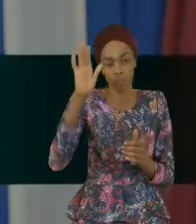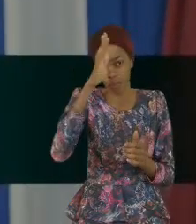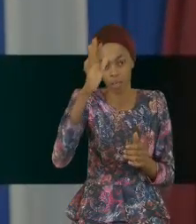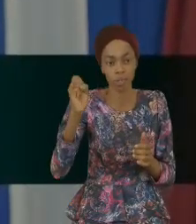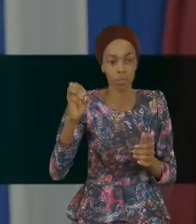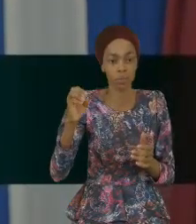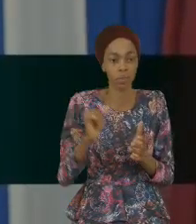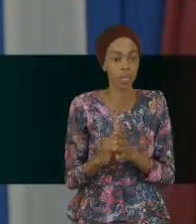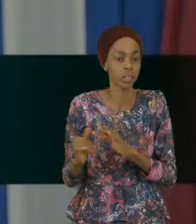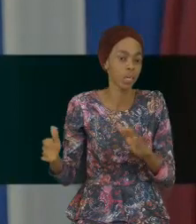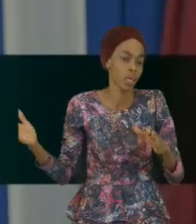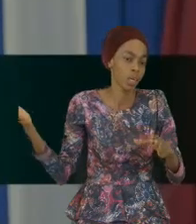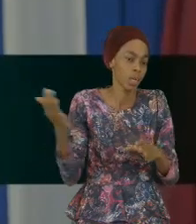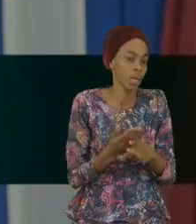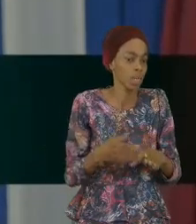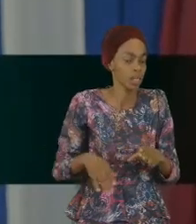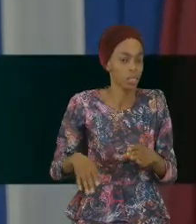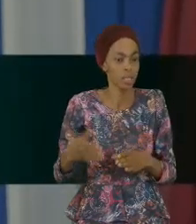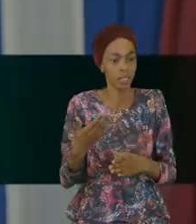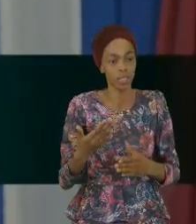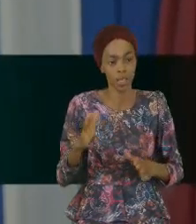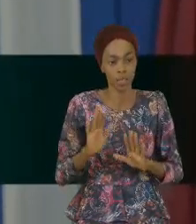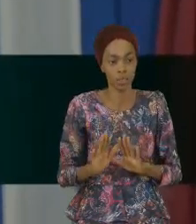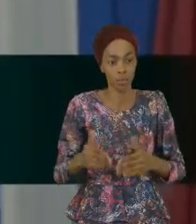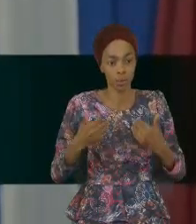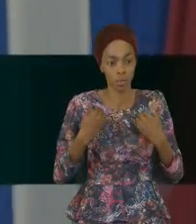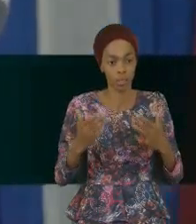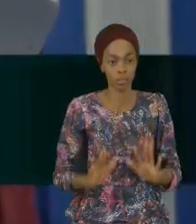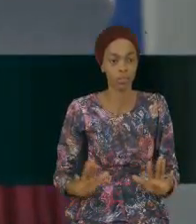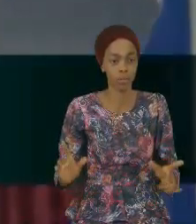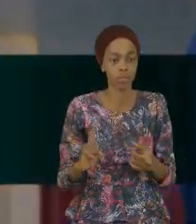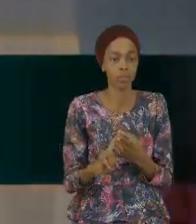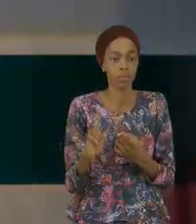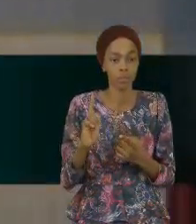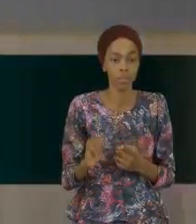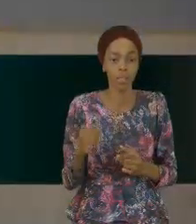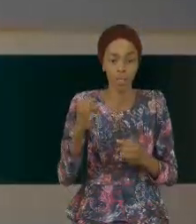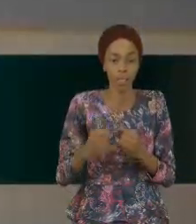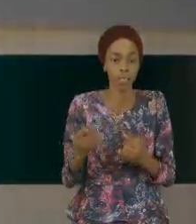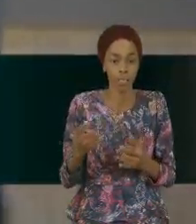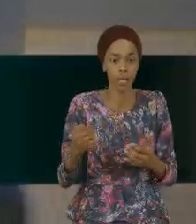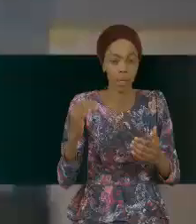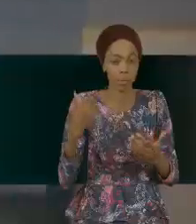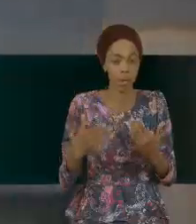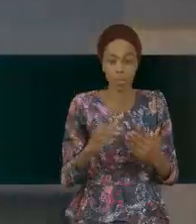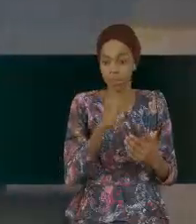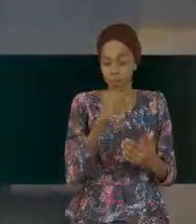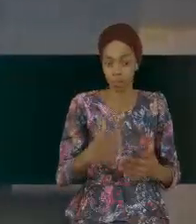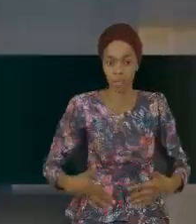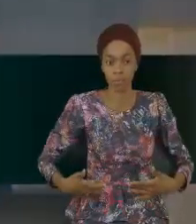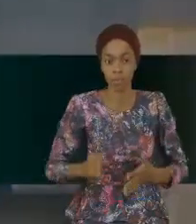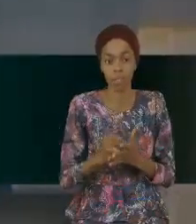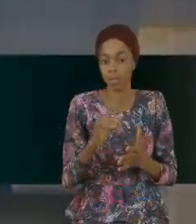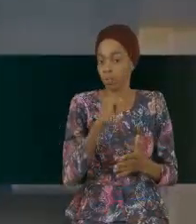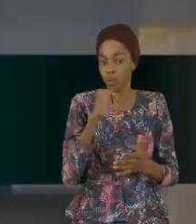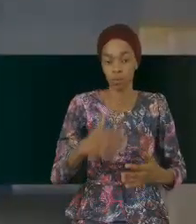cast out their young children to the end they might not live. He's